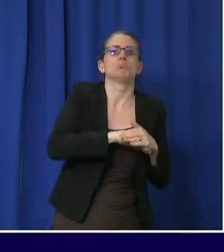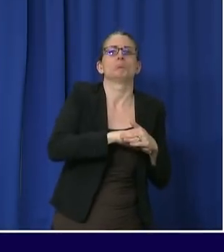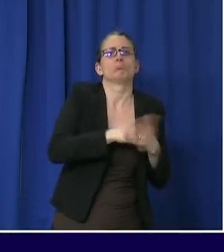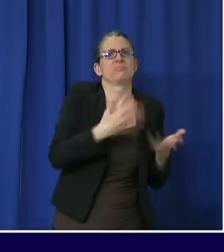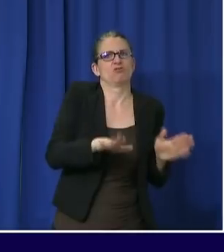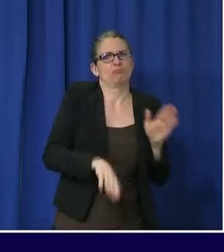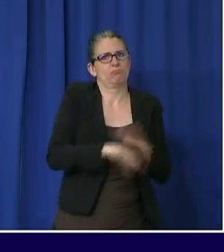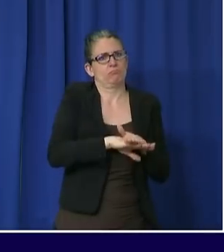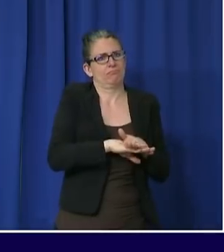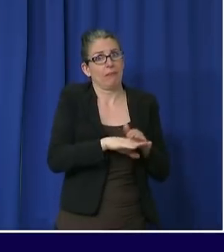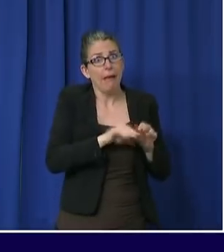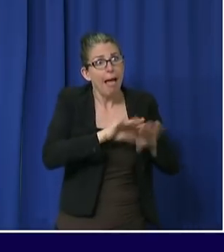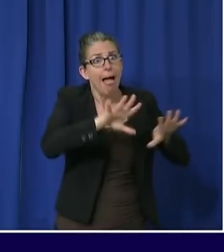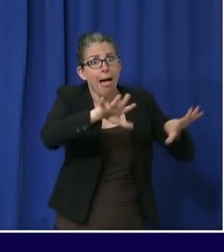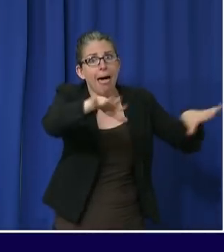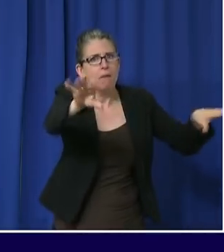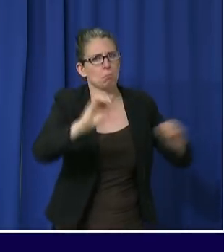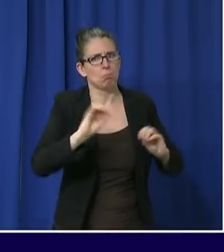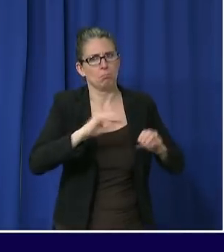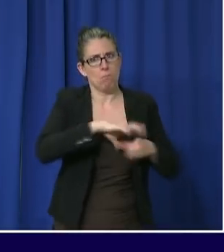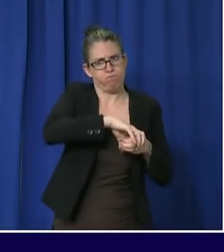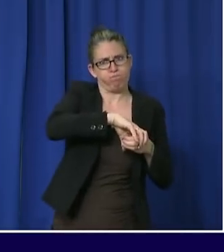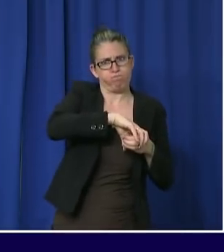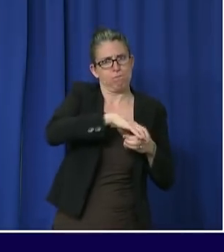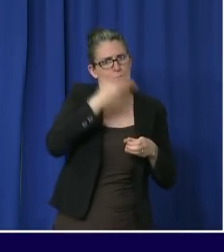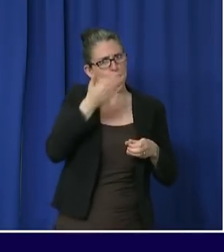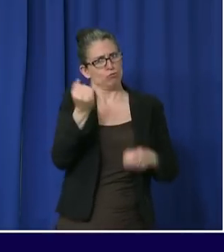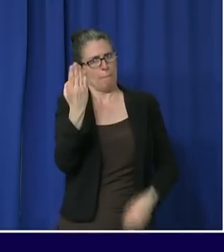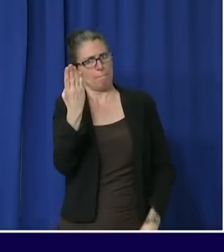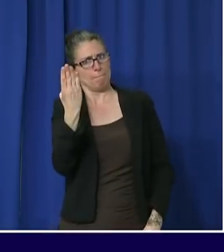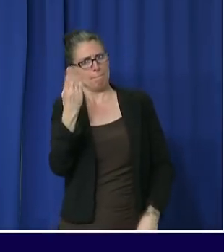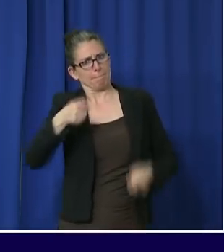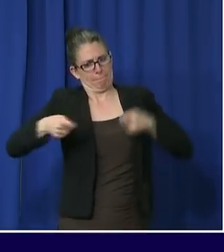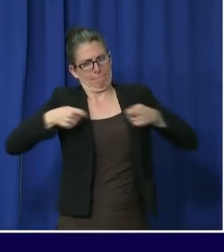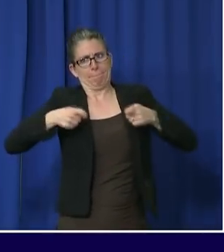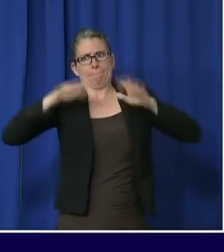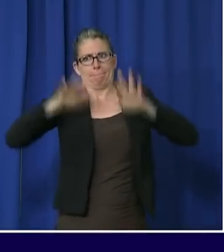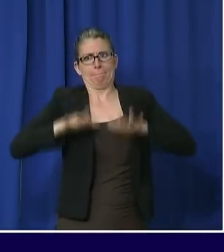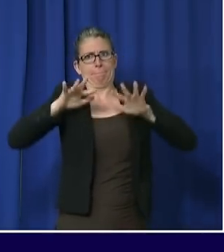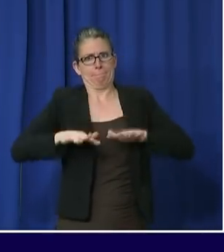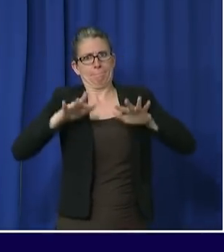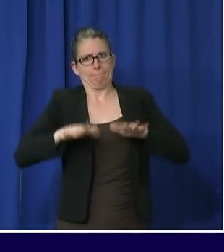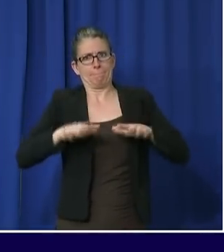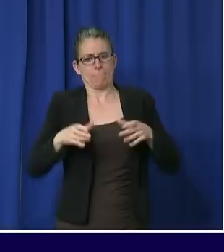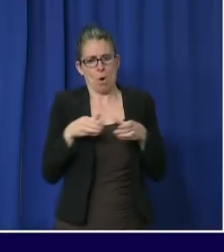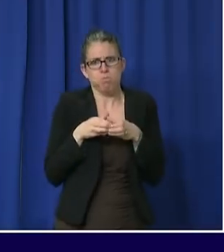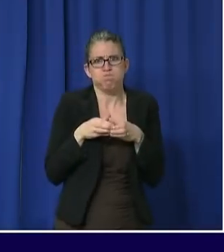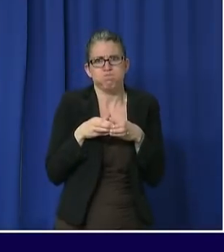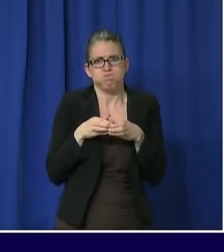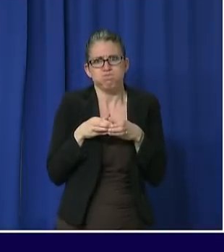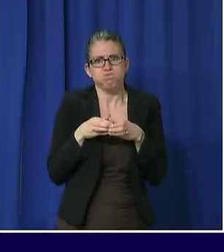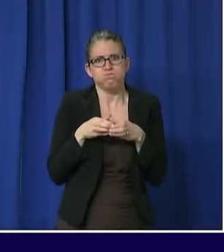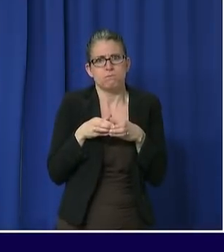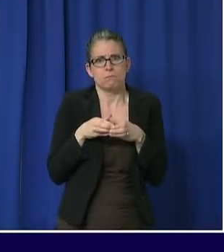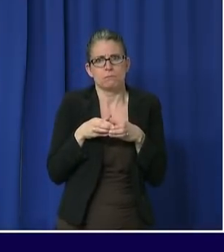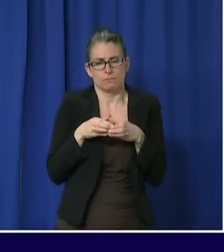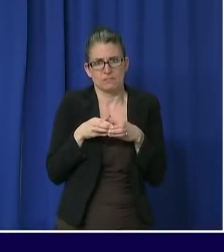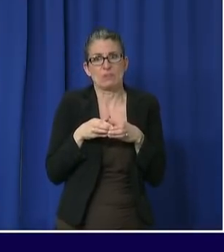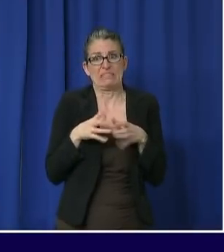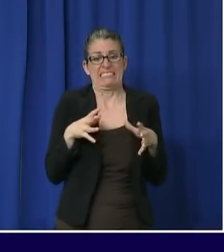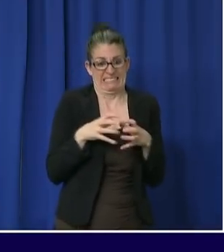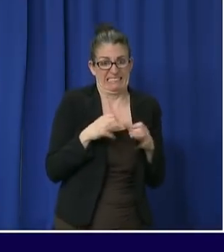prompt, decisive action, outbreaks of COVID-19, even though they may start, need not turn into